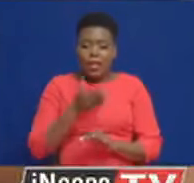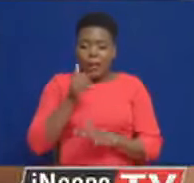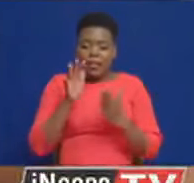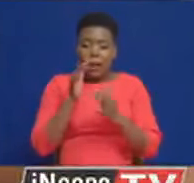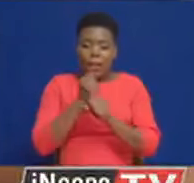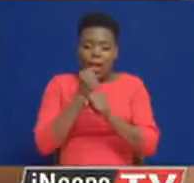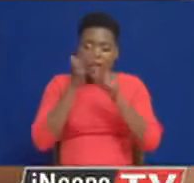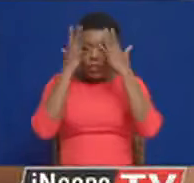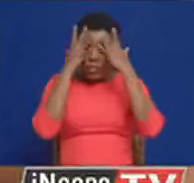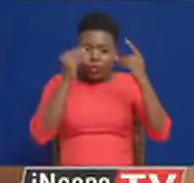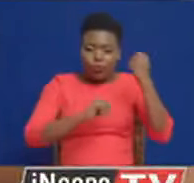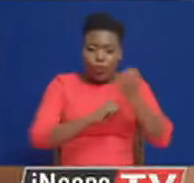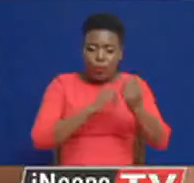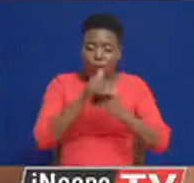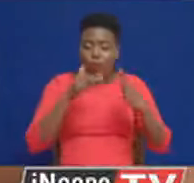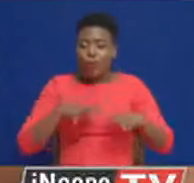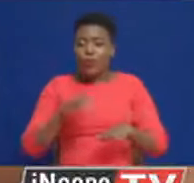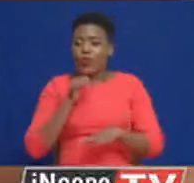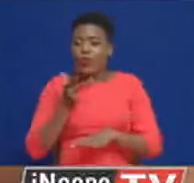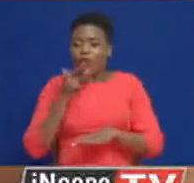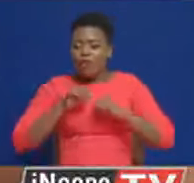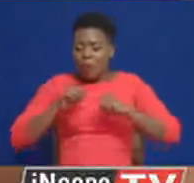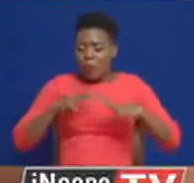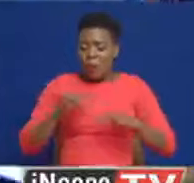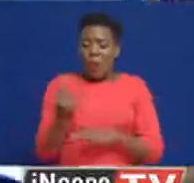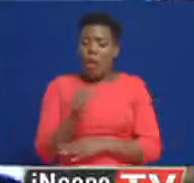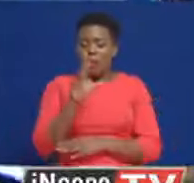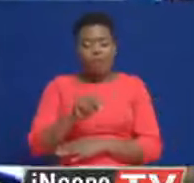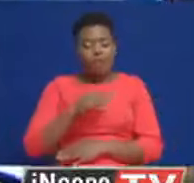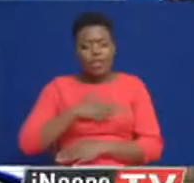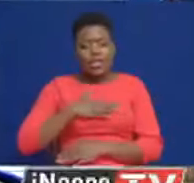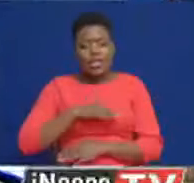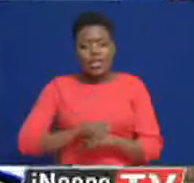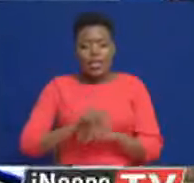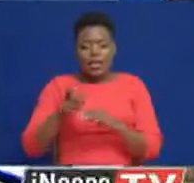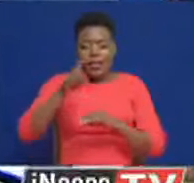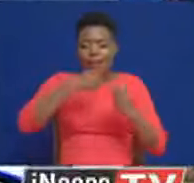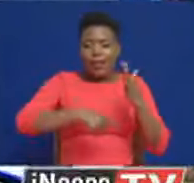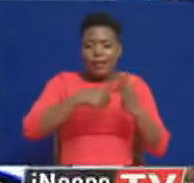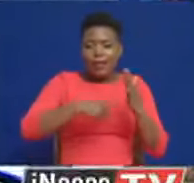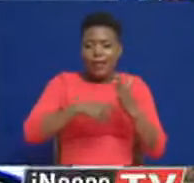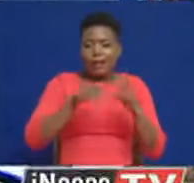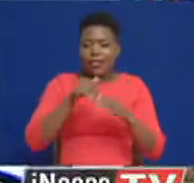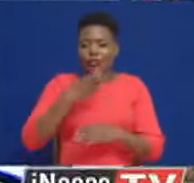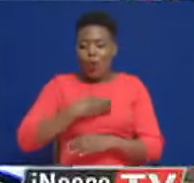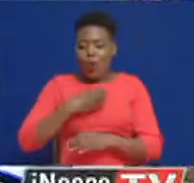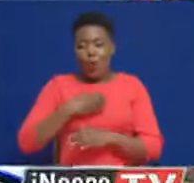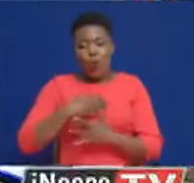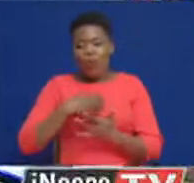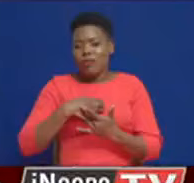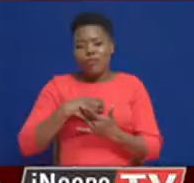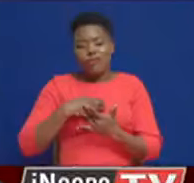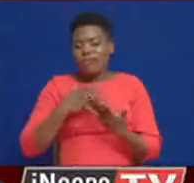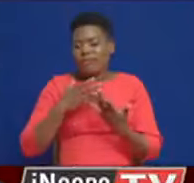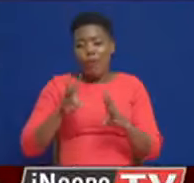others, that Lord, we can be guided and led by you. Increase taxes at your own peril.